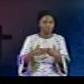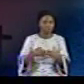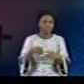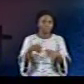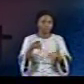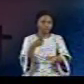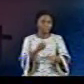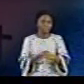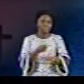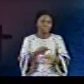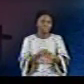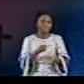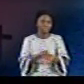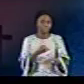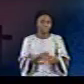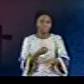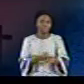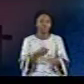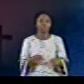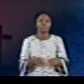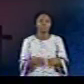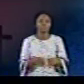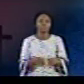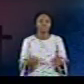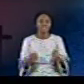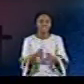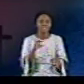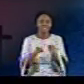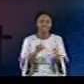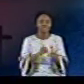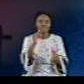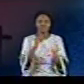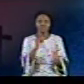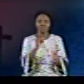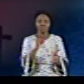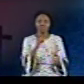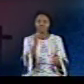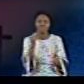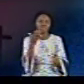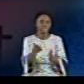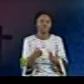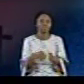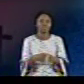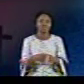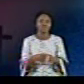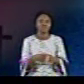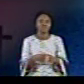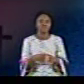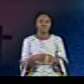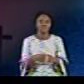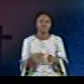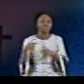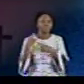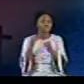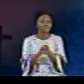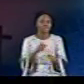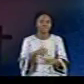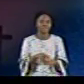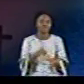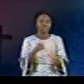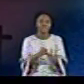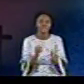as if it's no longer there but i felt everything on my back since then the thing transferred to this